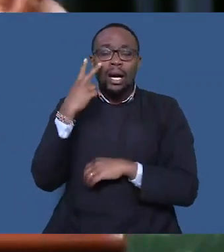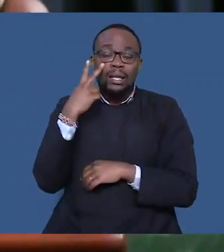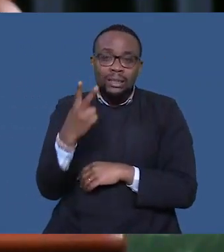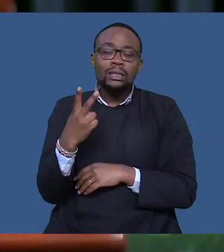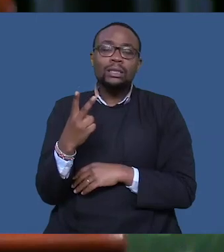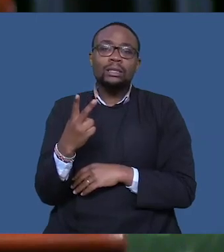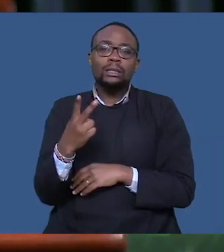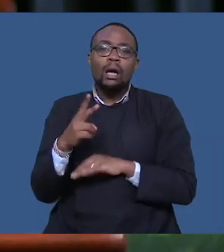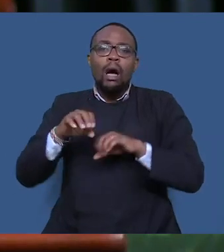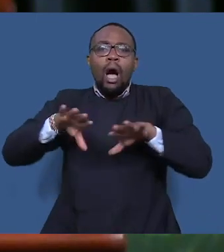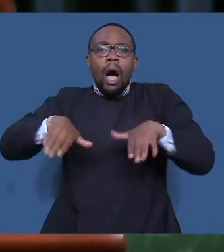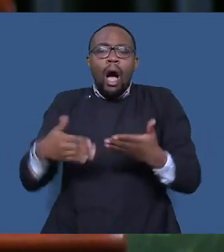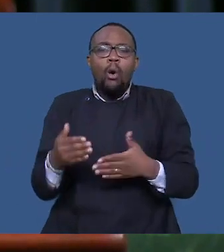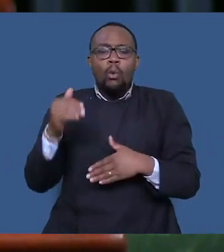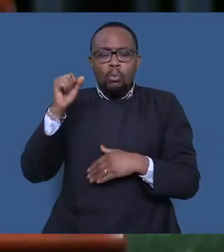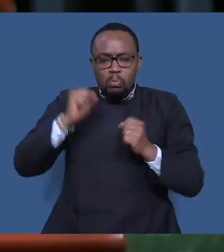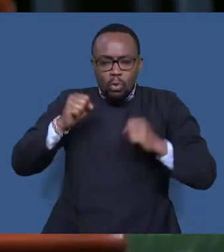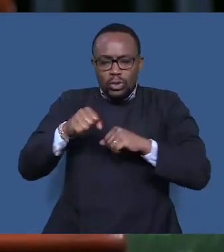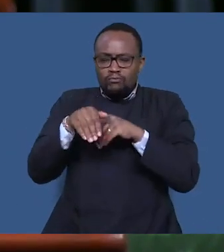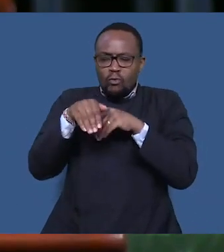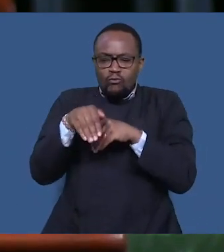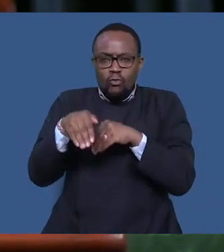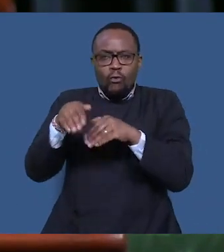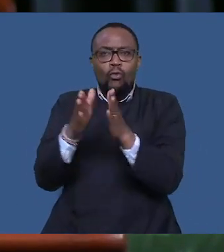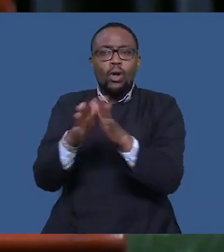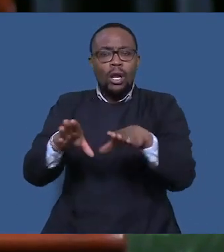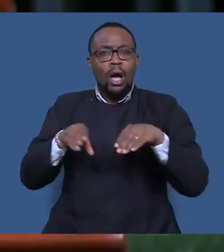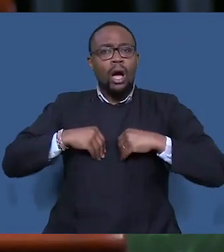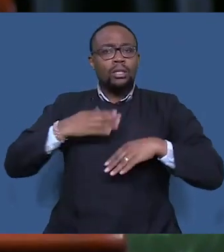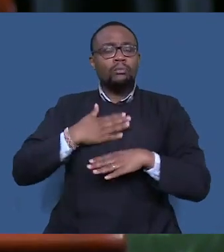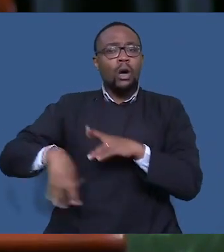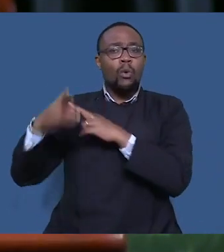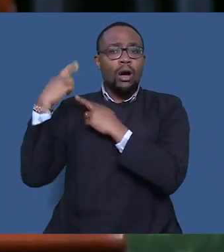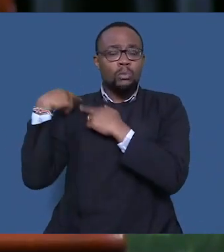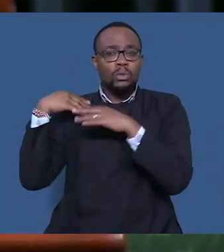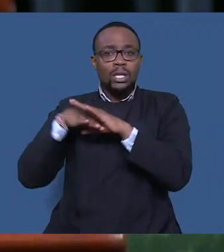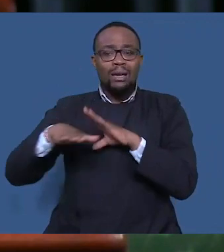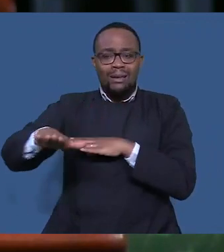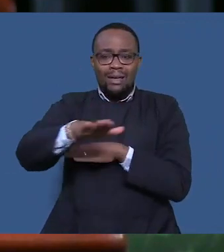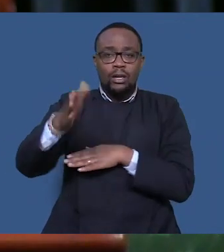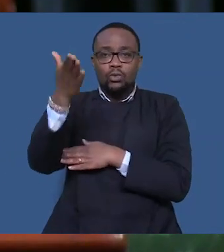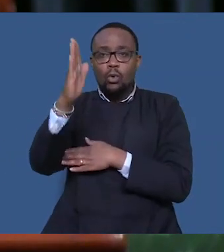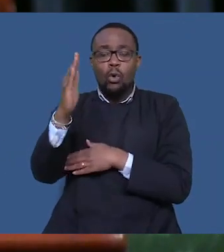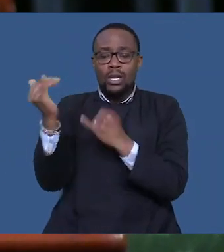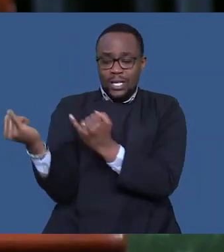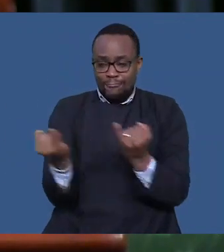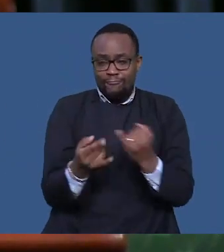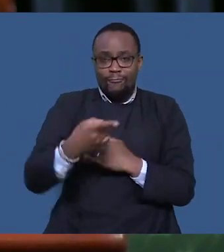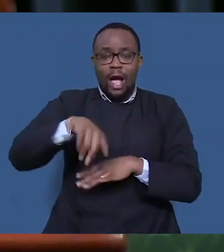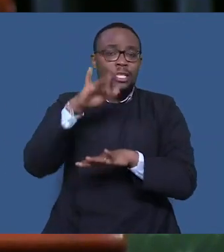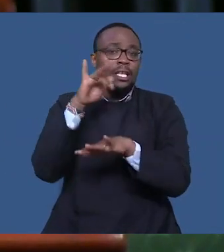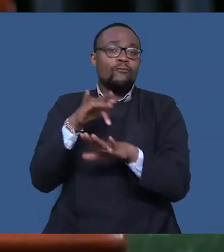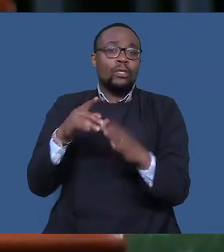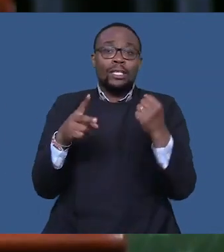see how we can align ourselves and take up responsibilities of the areas that God is actually calling us to